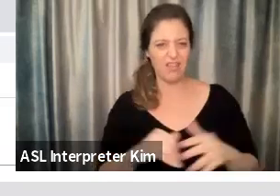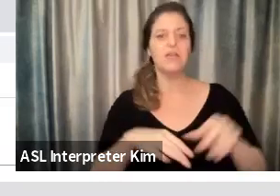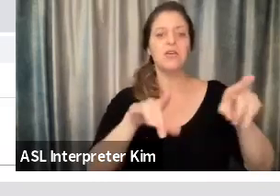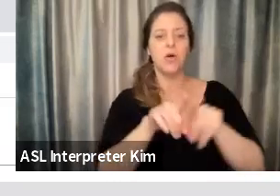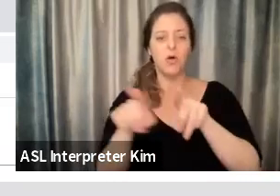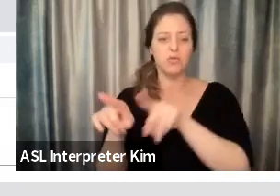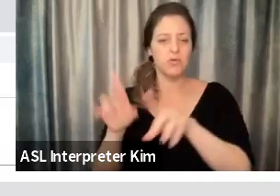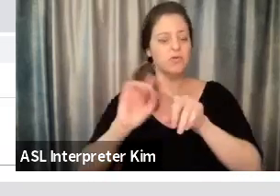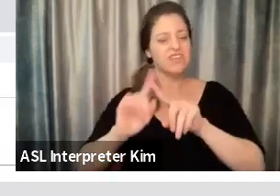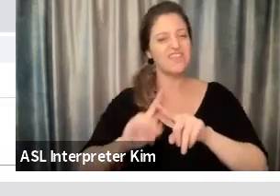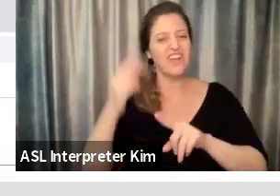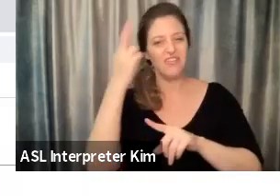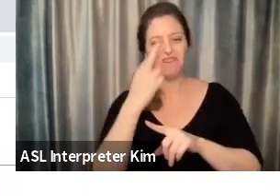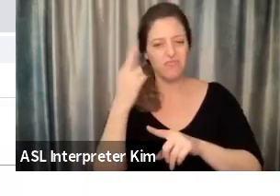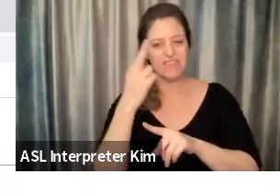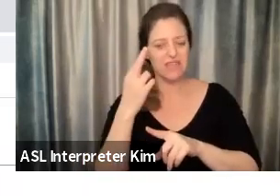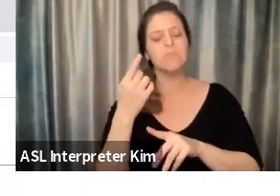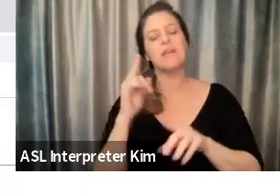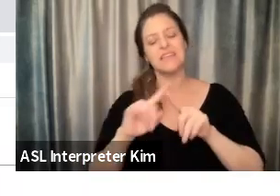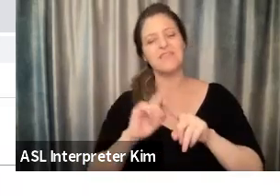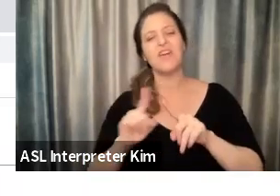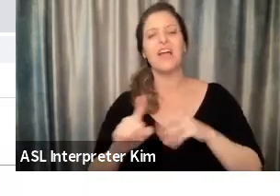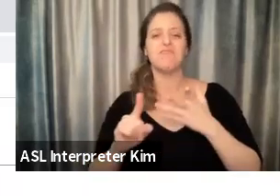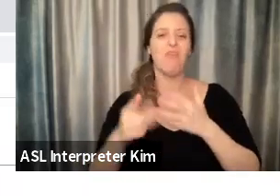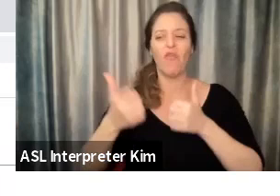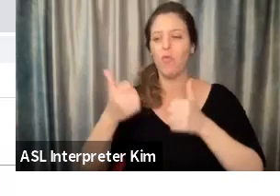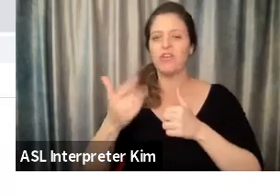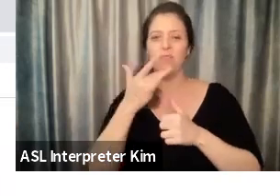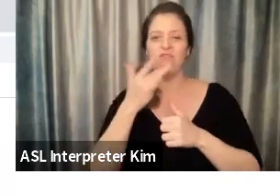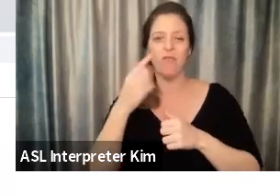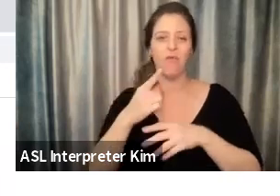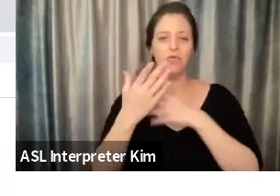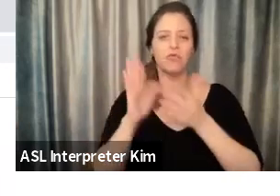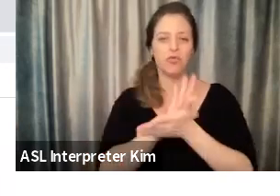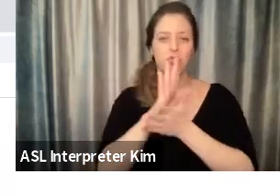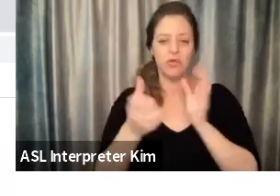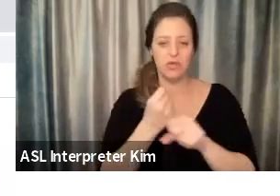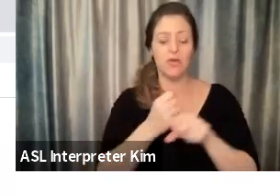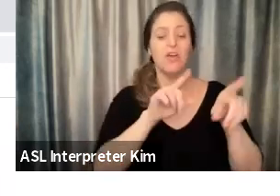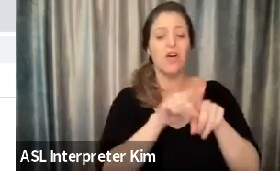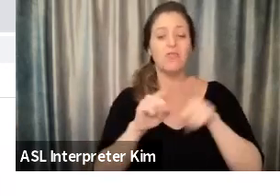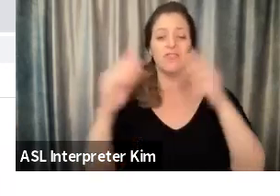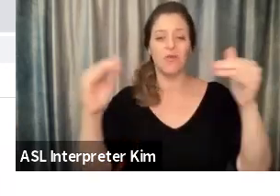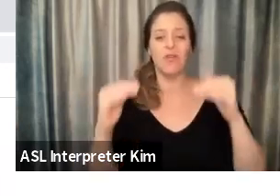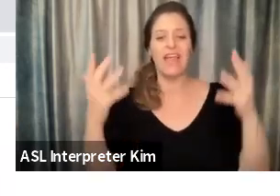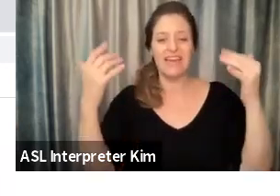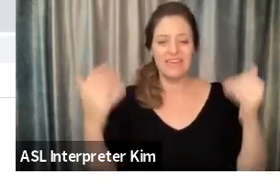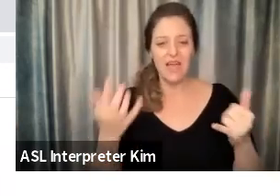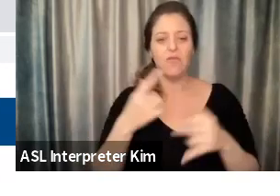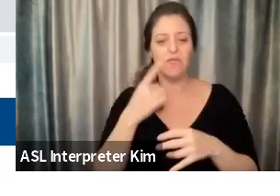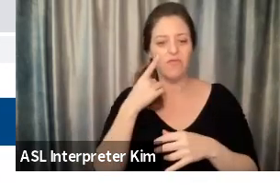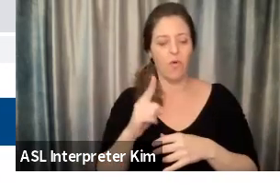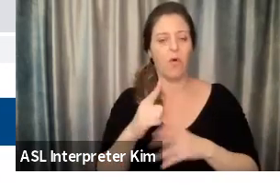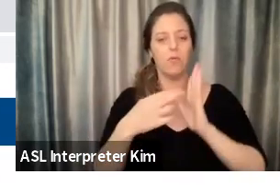corresponds to where you live. That is step one. Step two are the requirements. So for many of our